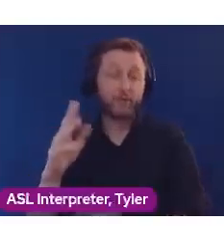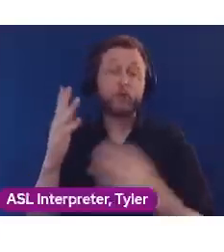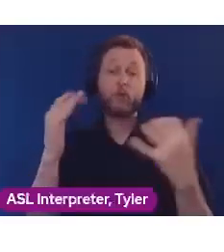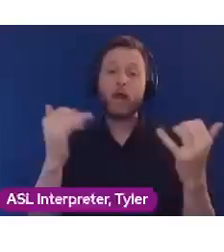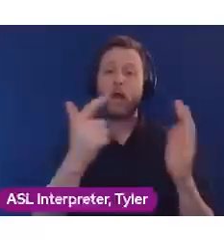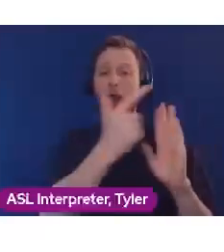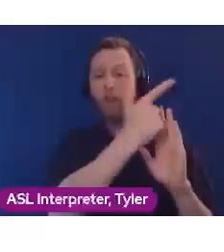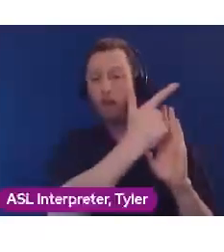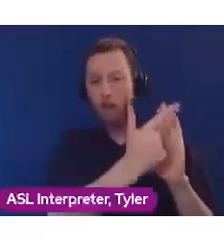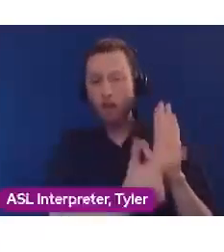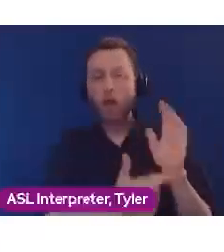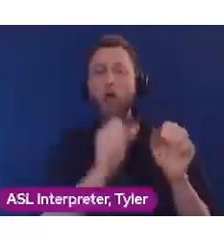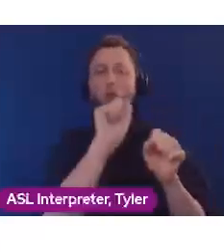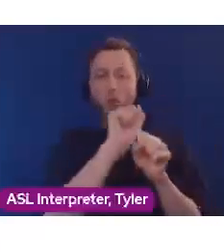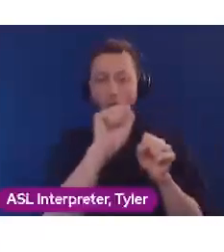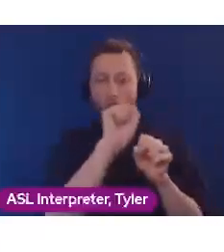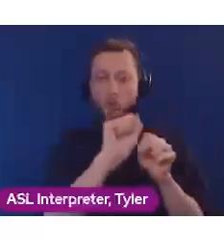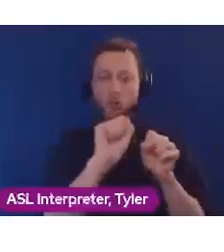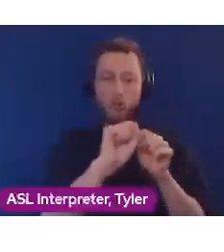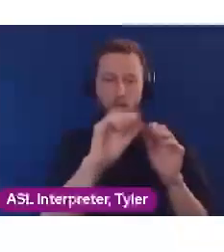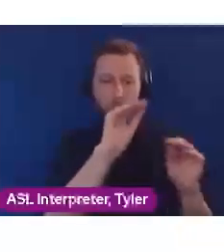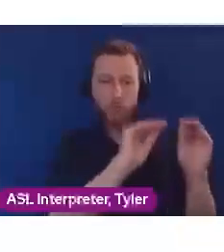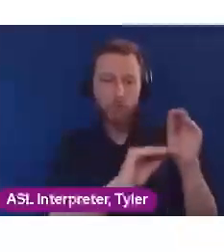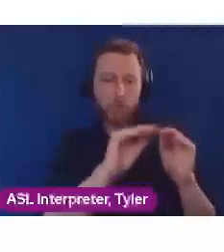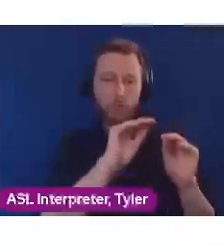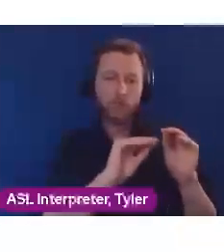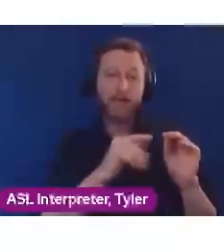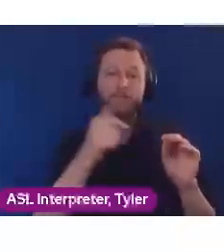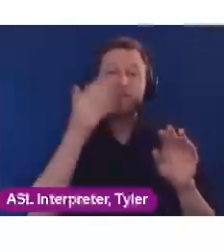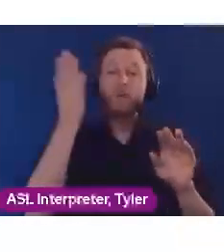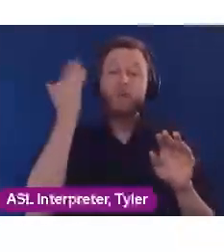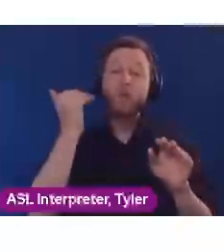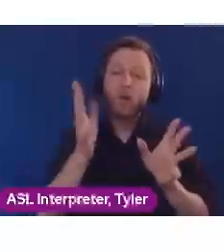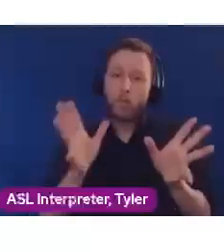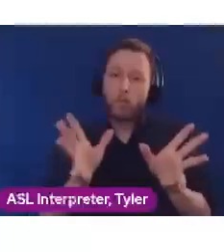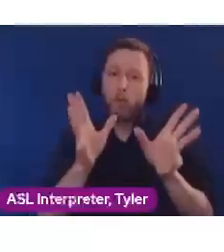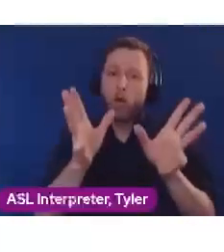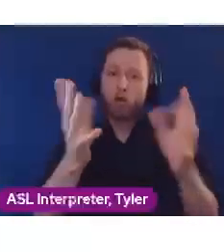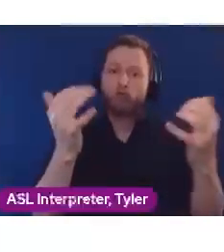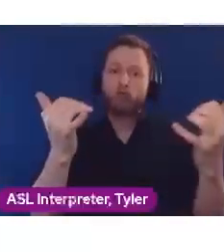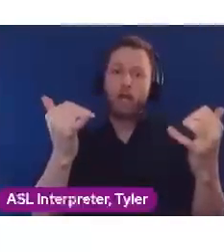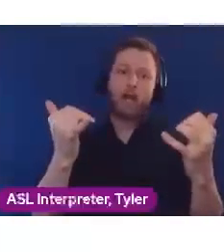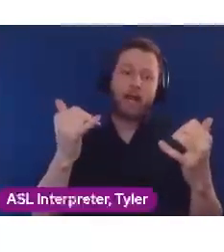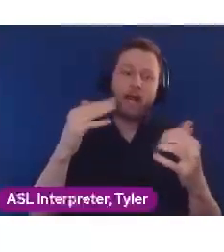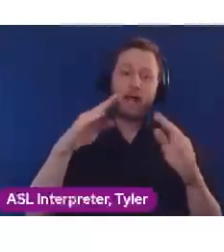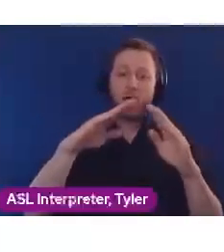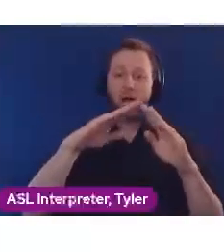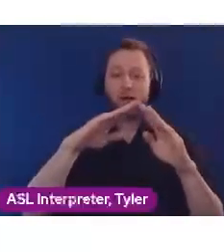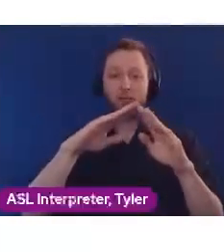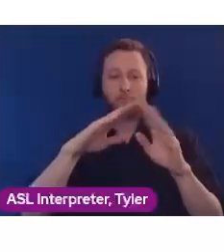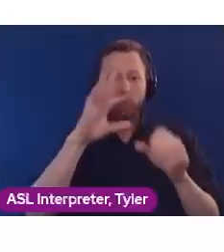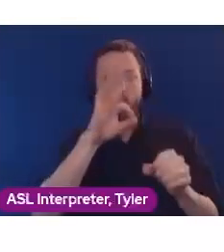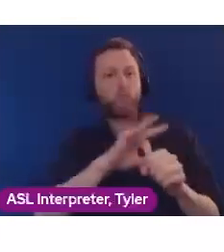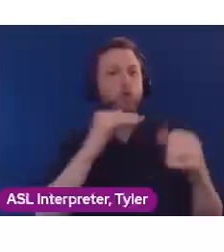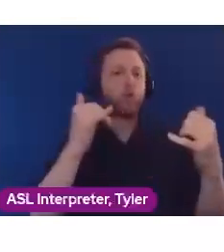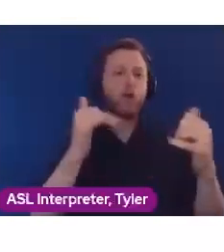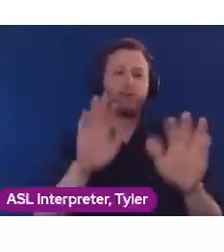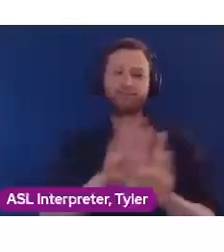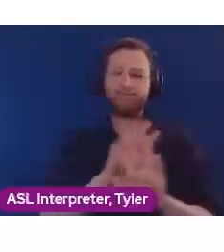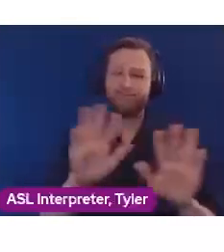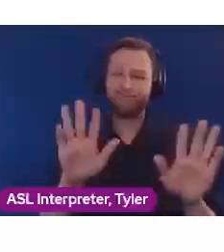was a push to try to just bring it to the House floor right away. I don't think that we should do that unless